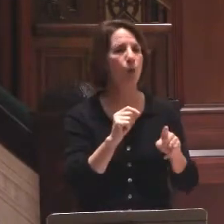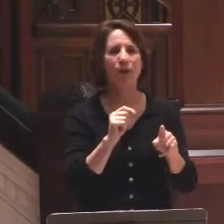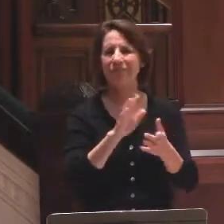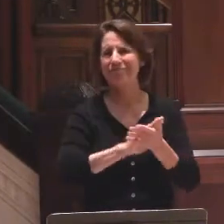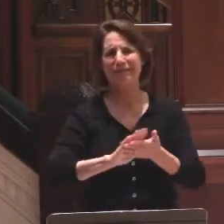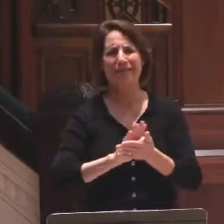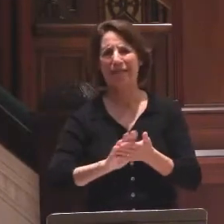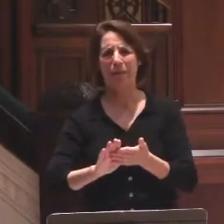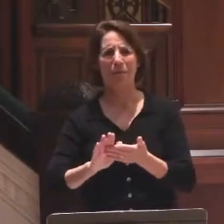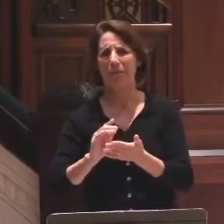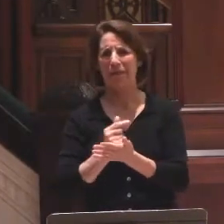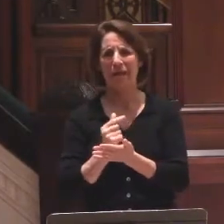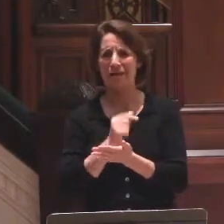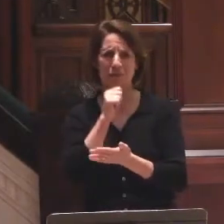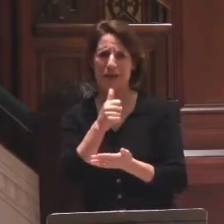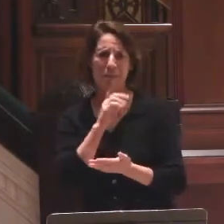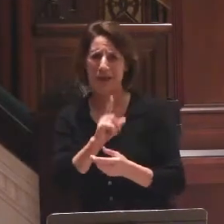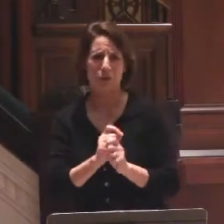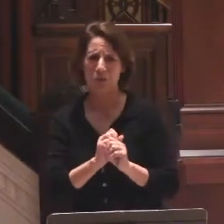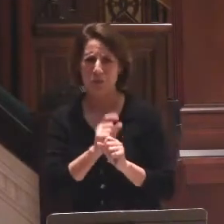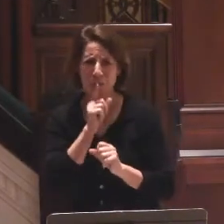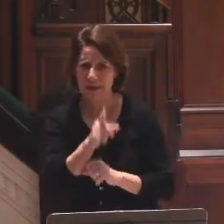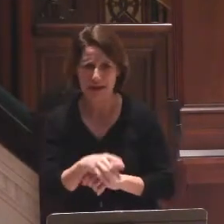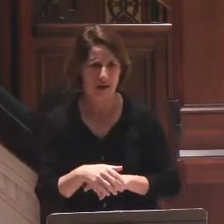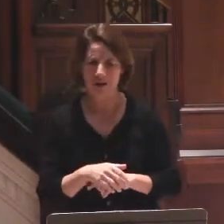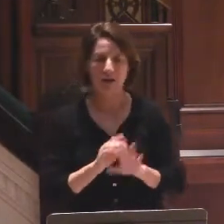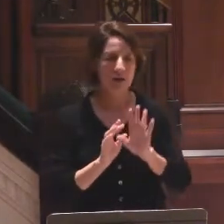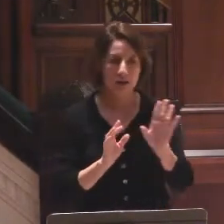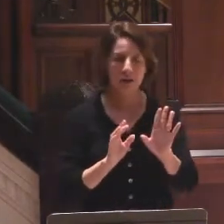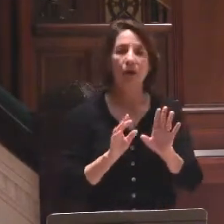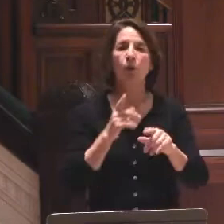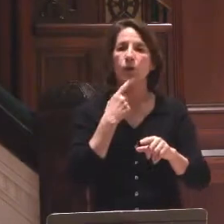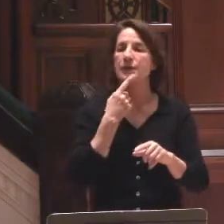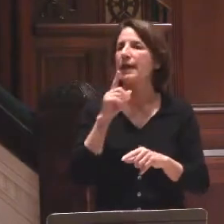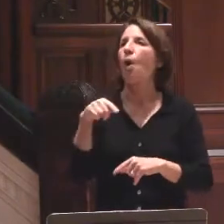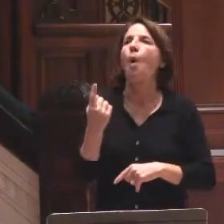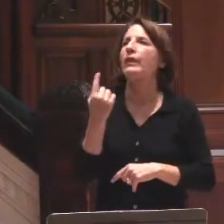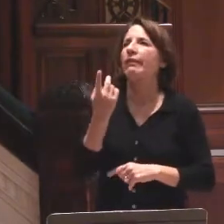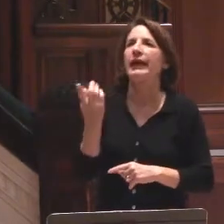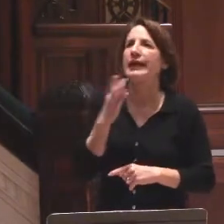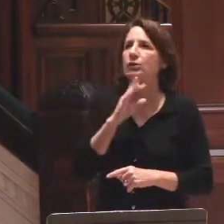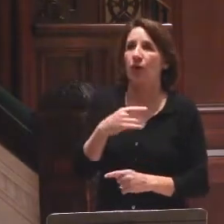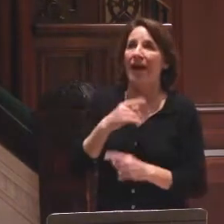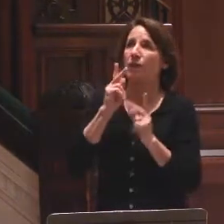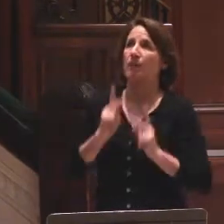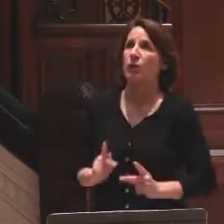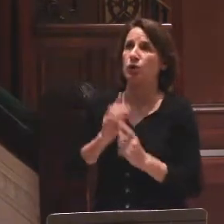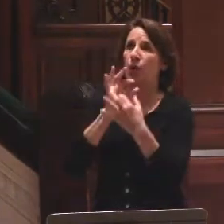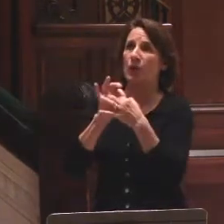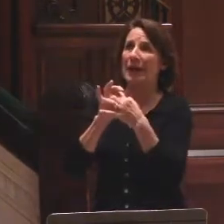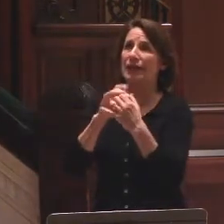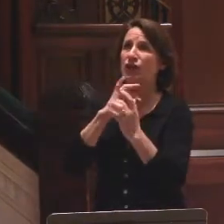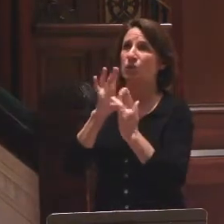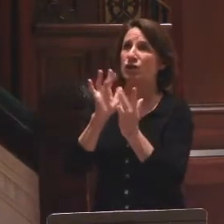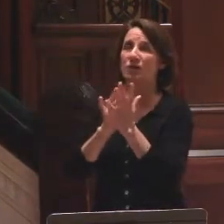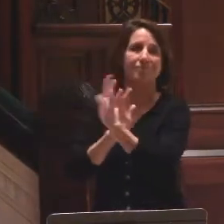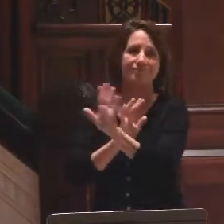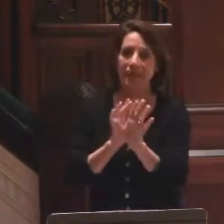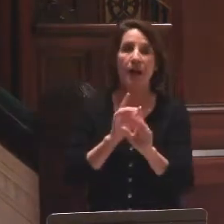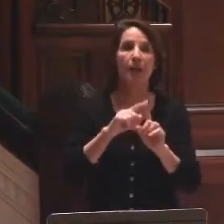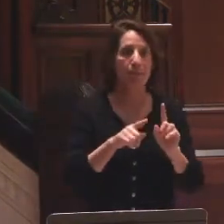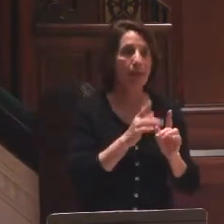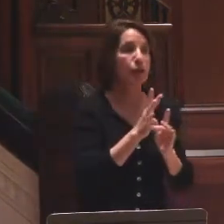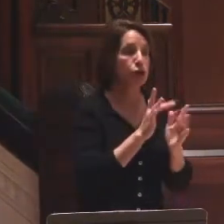the gospel. We're saying it only means to have a personal relationship with Jesus, while muting Jesus' radical message